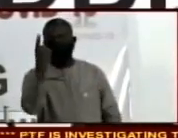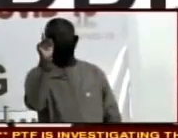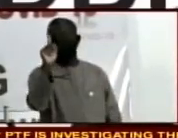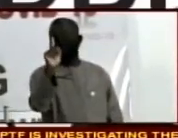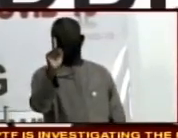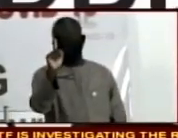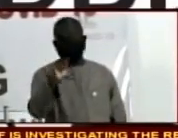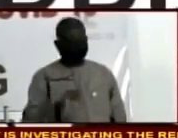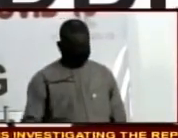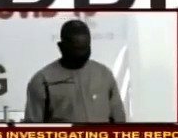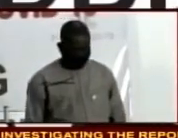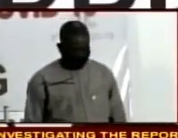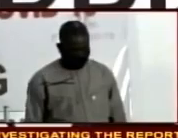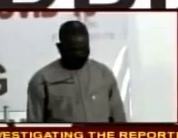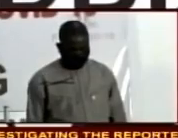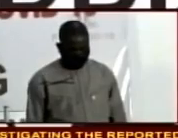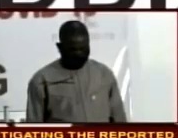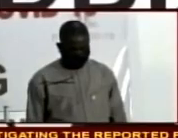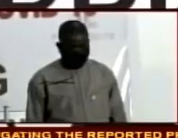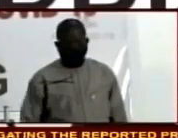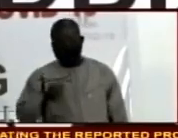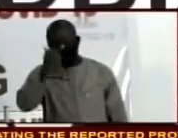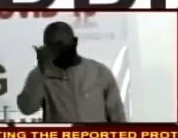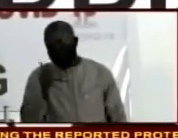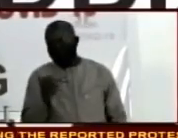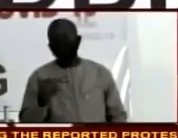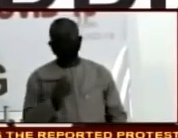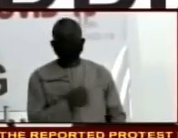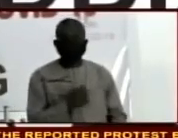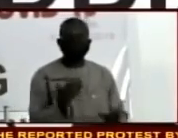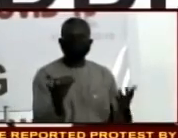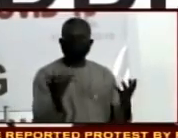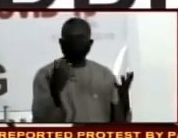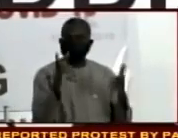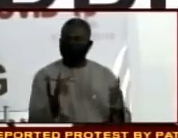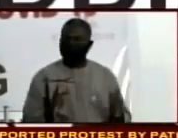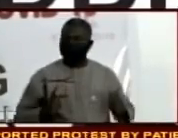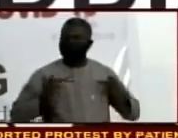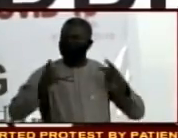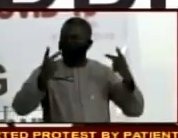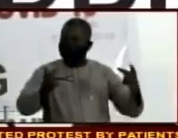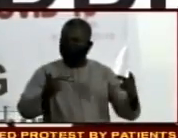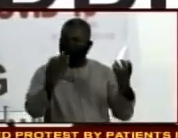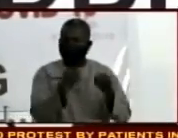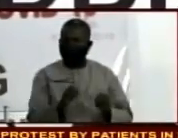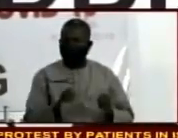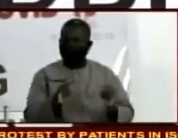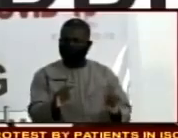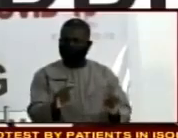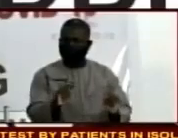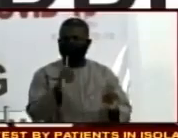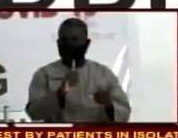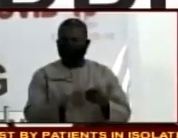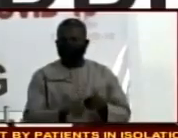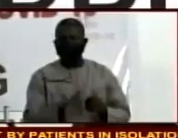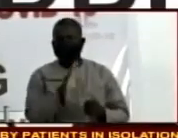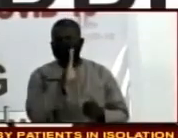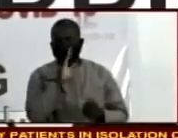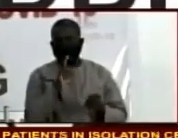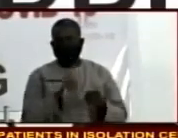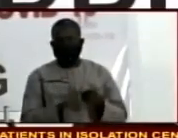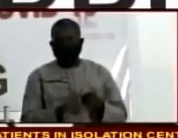it was partly because we wanted to provide an opportunity to cushion Nigerians, and by